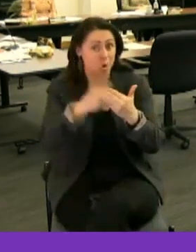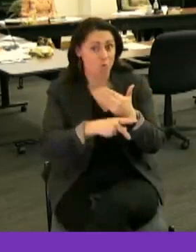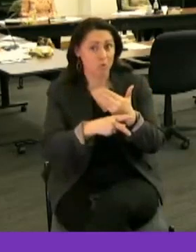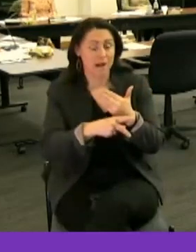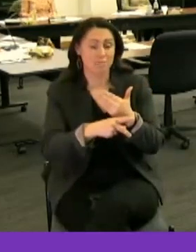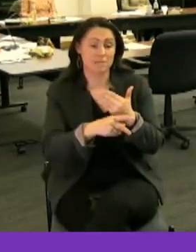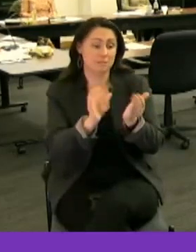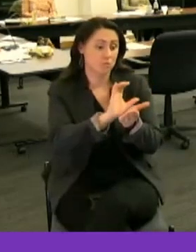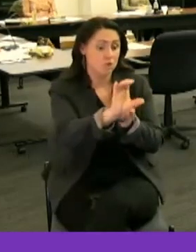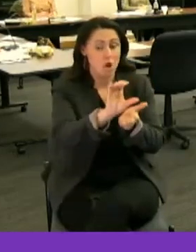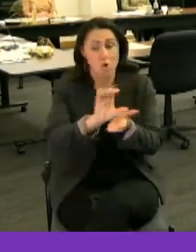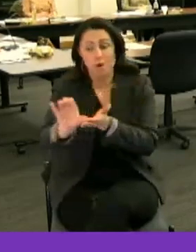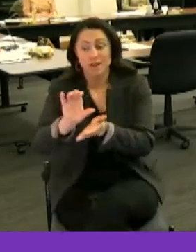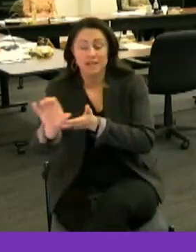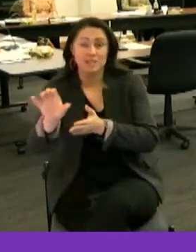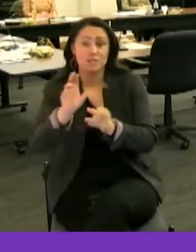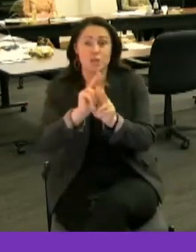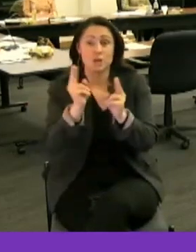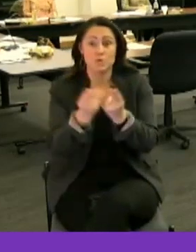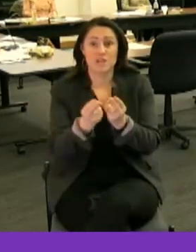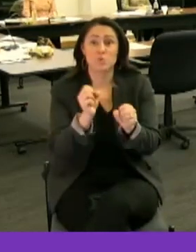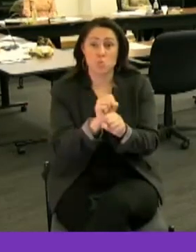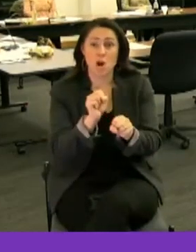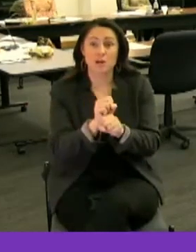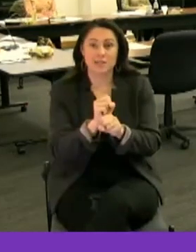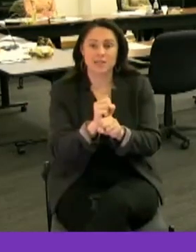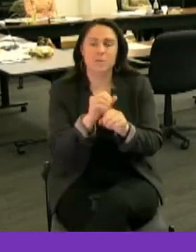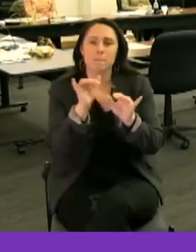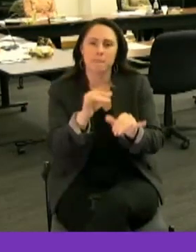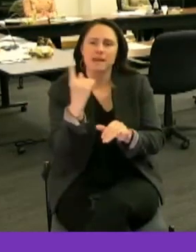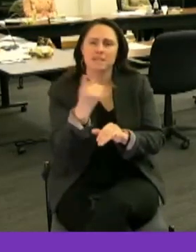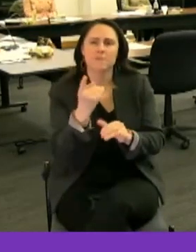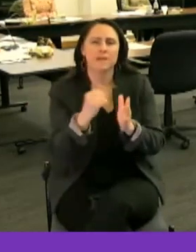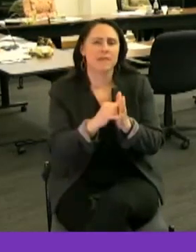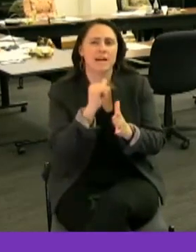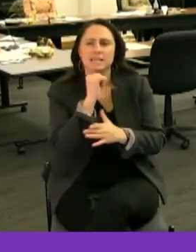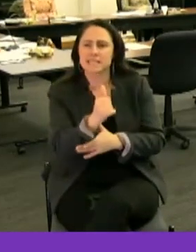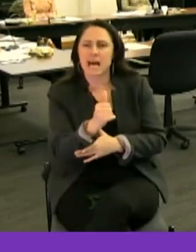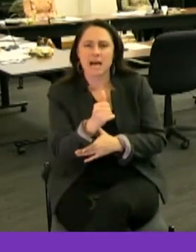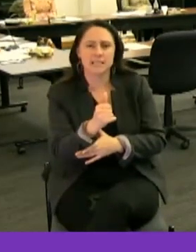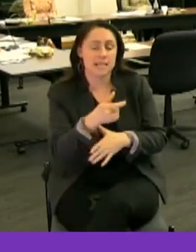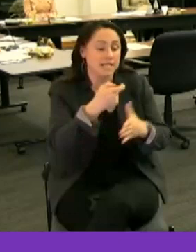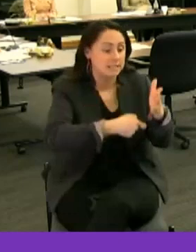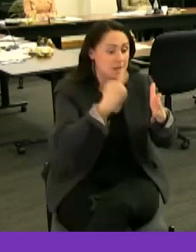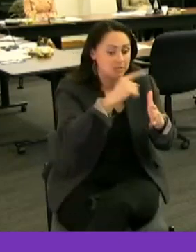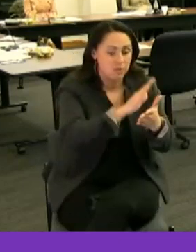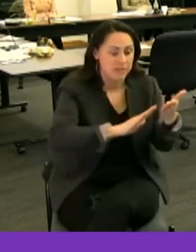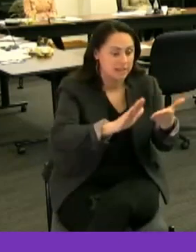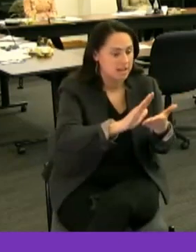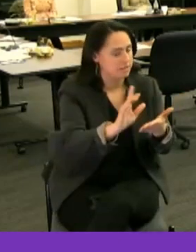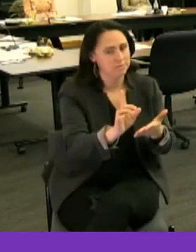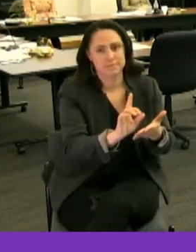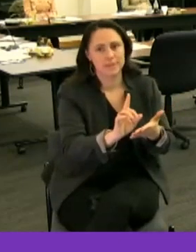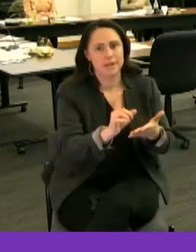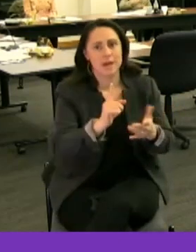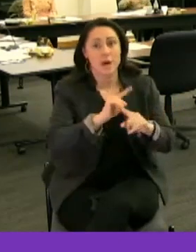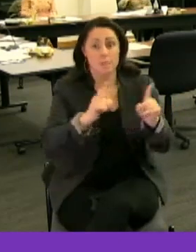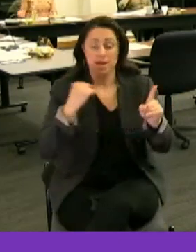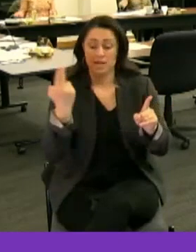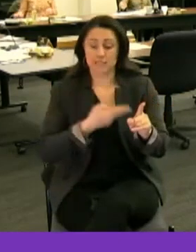go into union work. So, and this is something that is not an expense for the college, but this is us